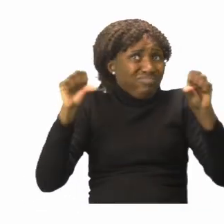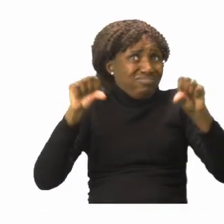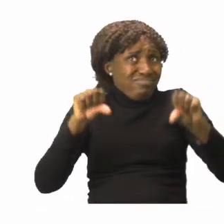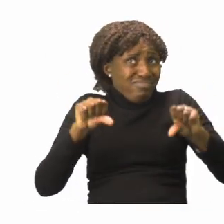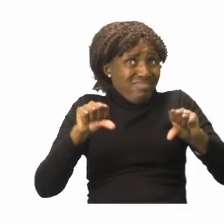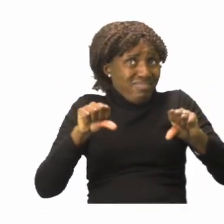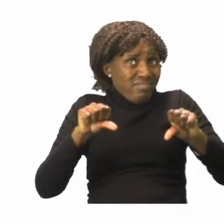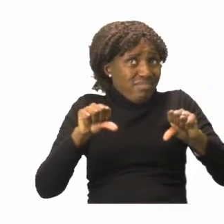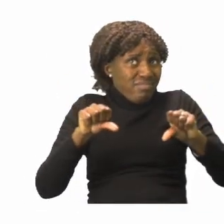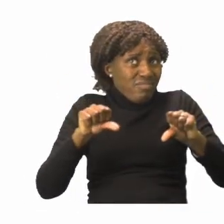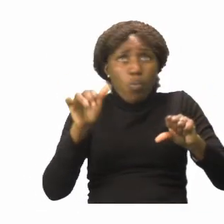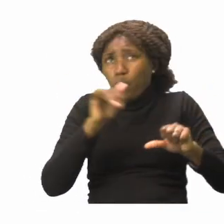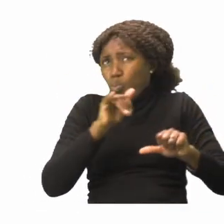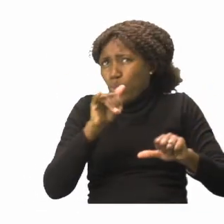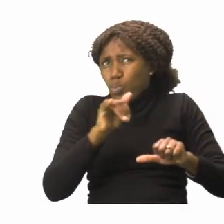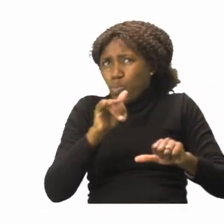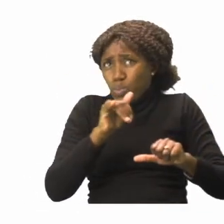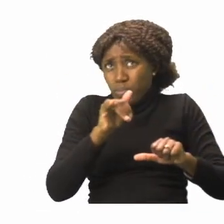not healthy?